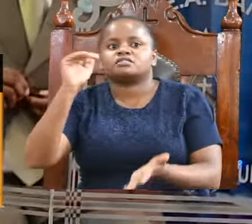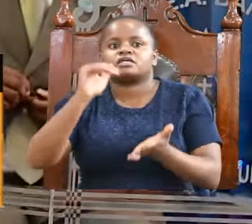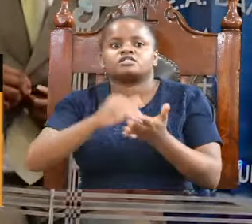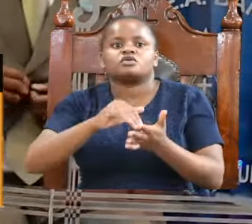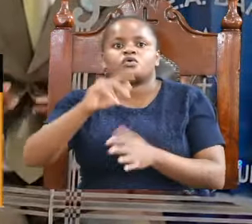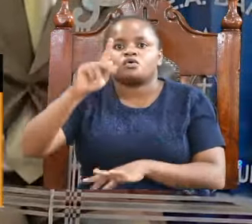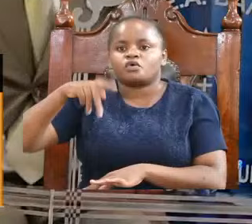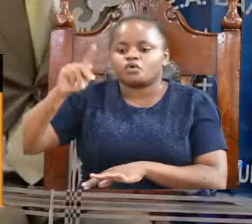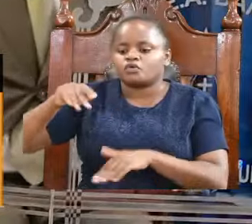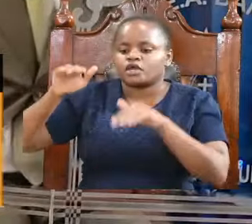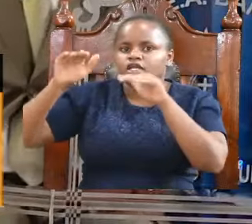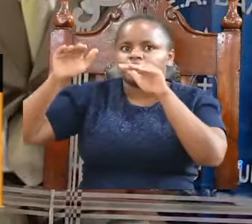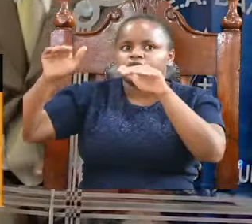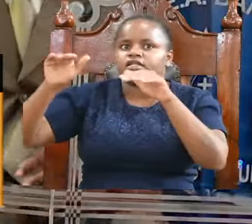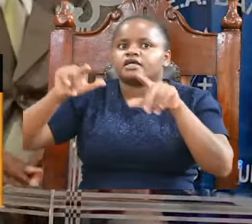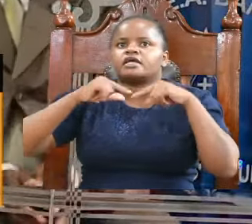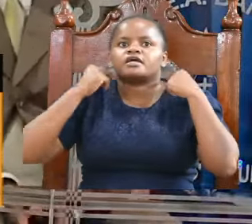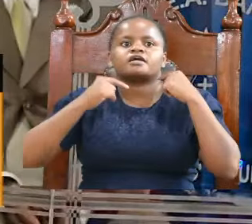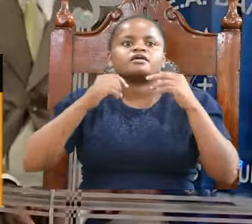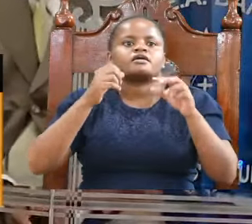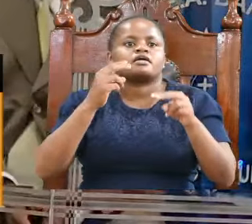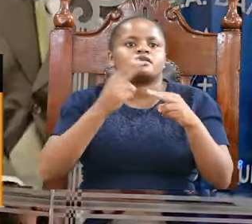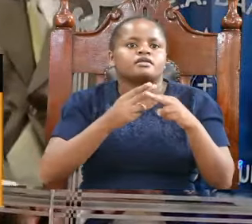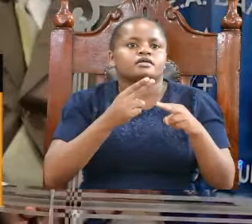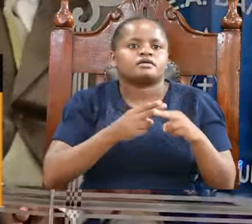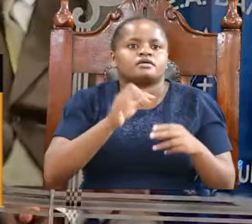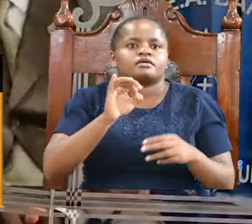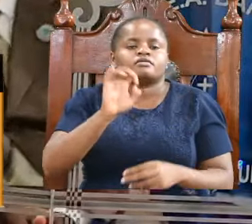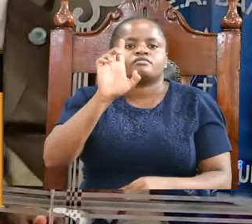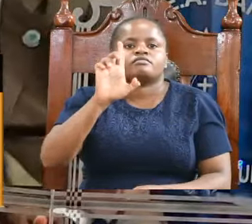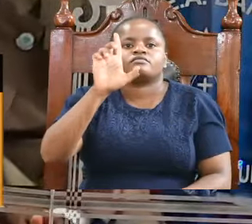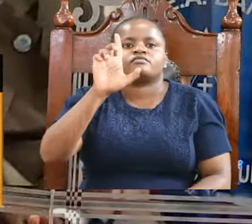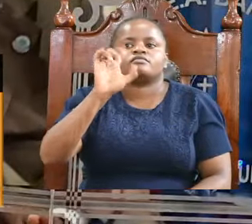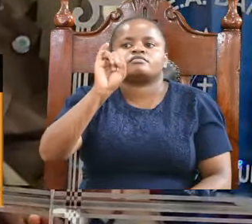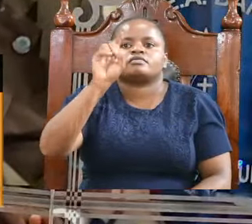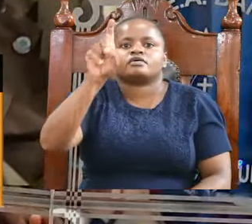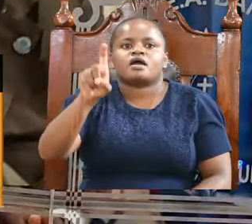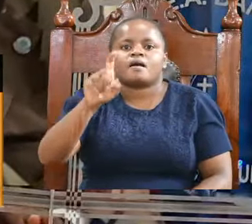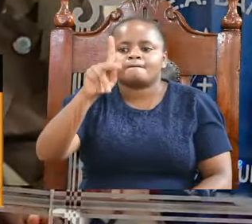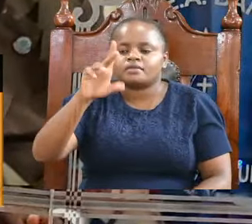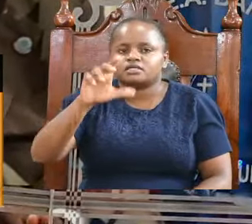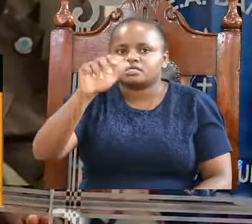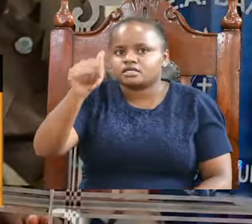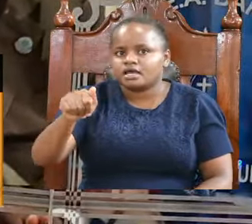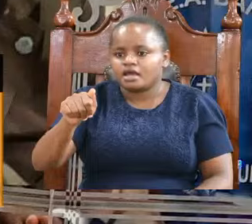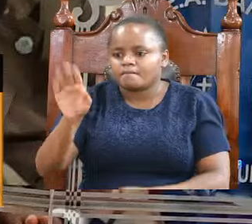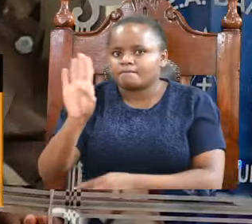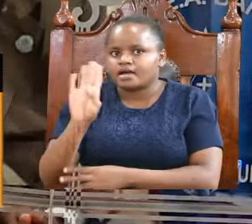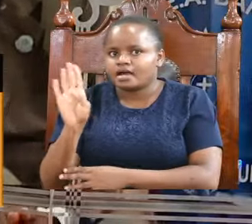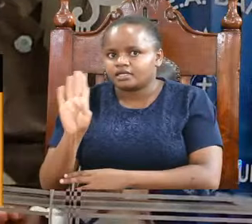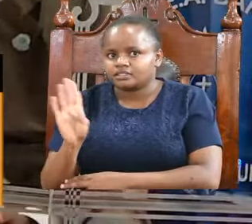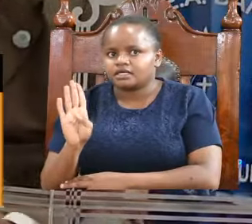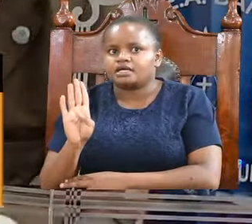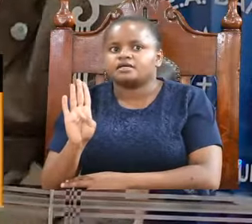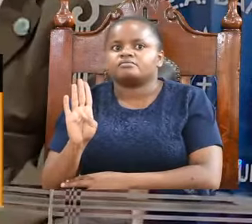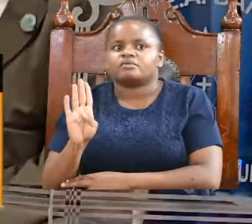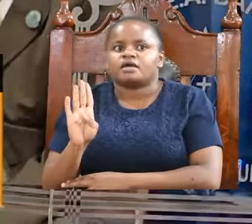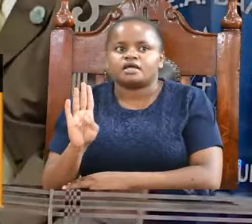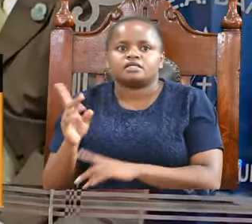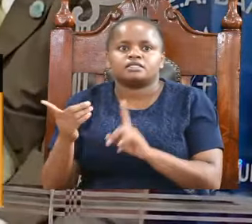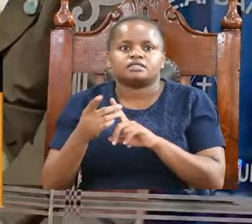Edict for the induction of Reverend Felix Gichunge Muridhi at PCA Bahati Matayas Parish on 28th